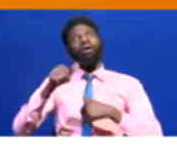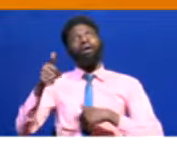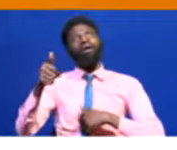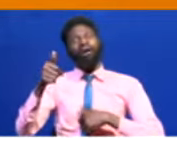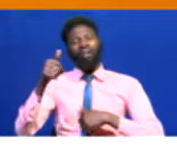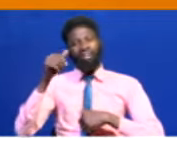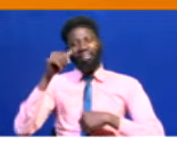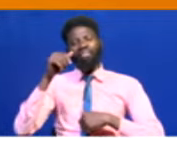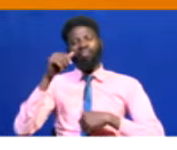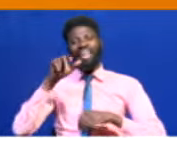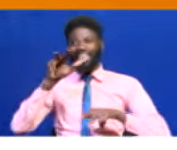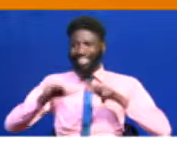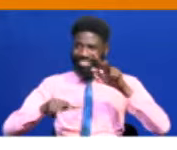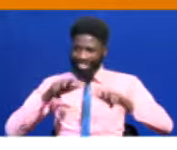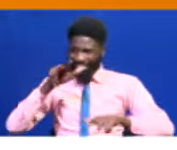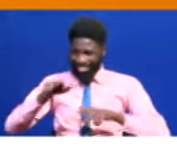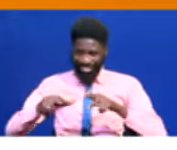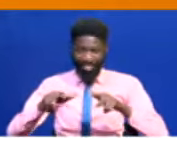Kirinyaga,